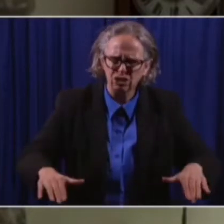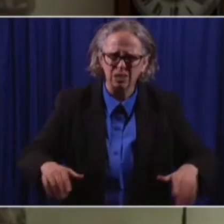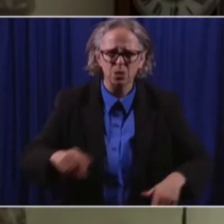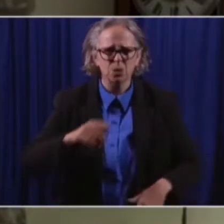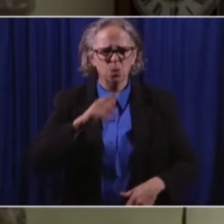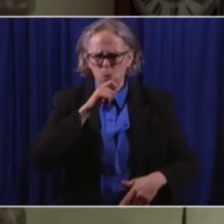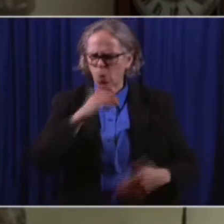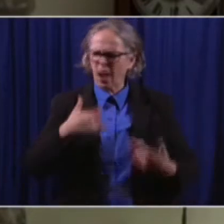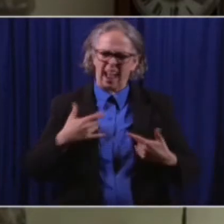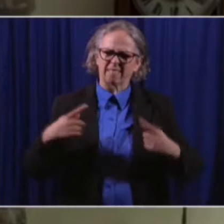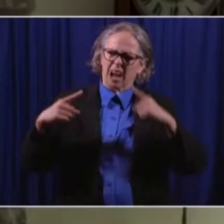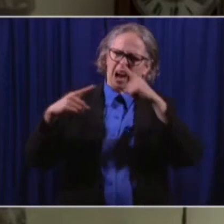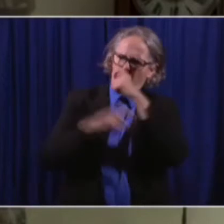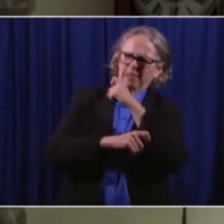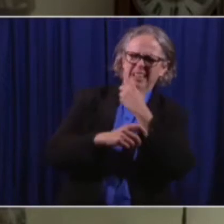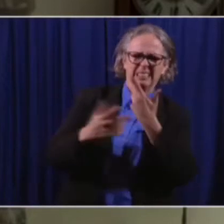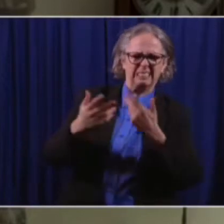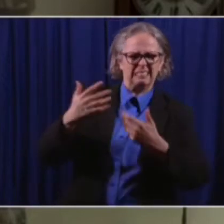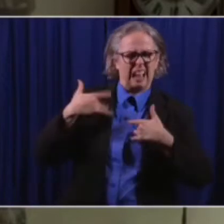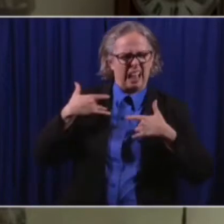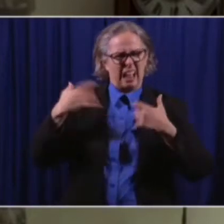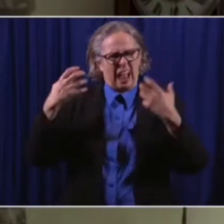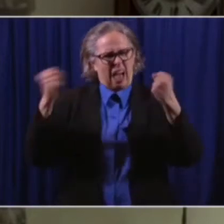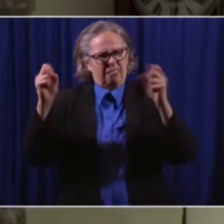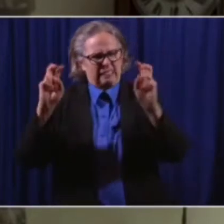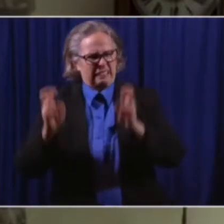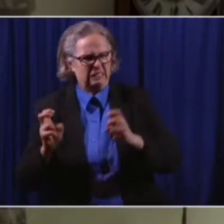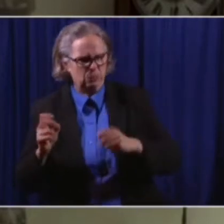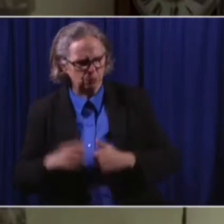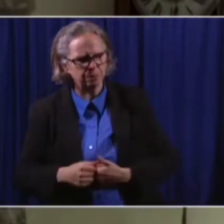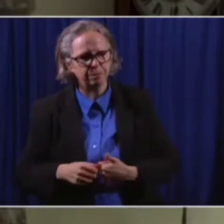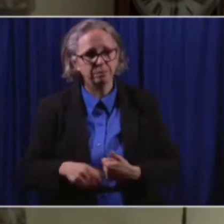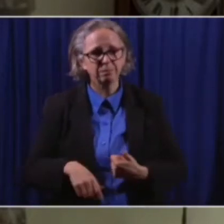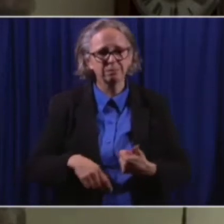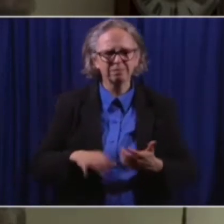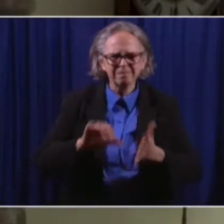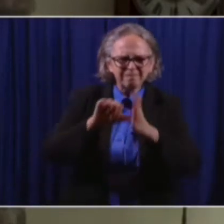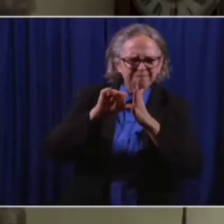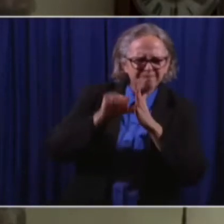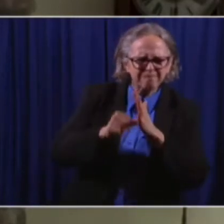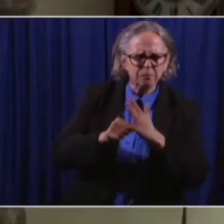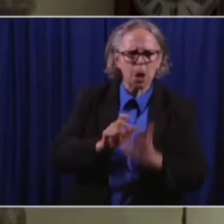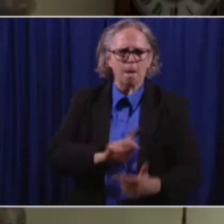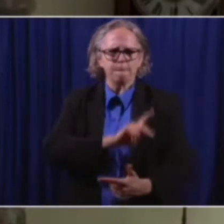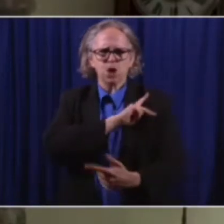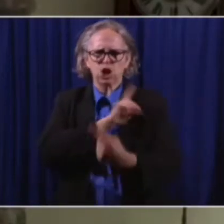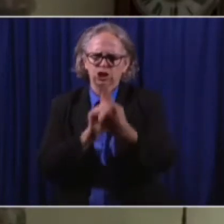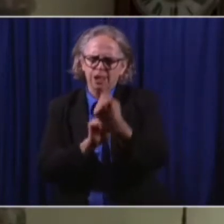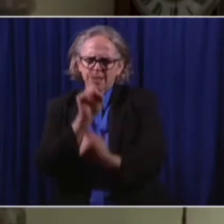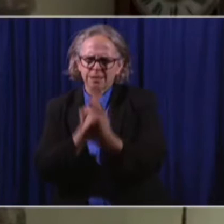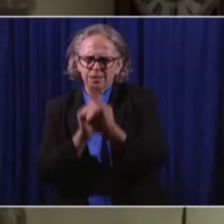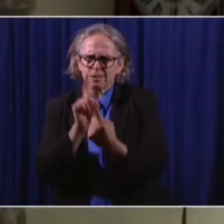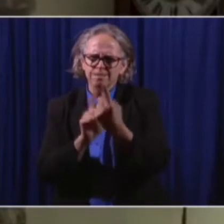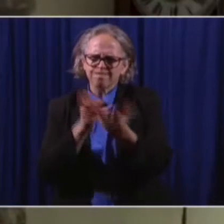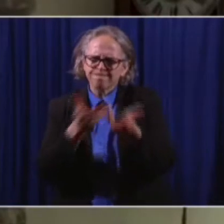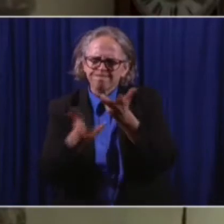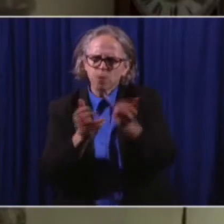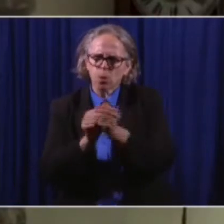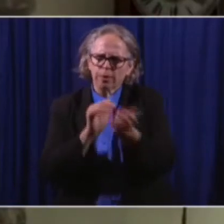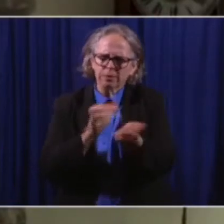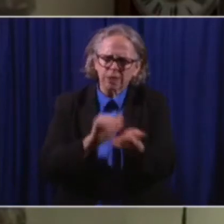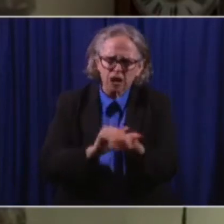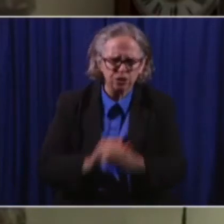needs. 2, it will emphasize the personalized care experience of the patient.